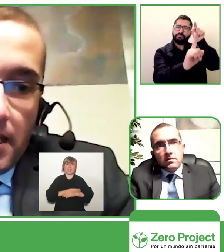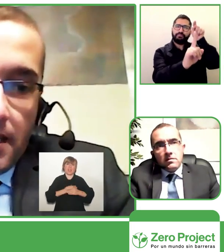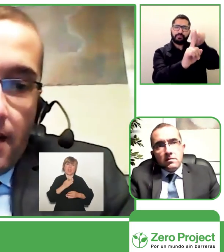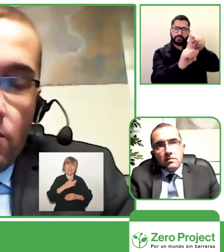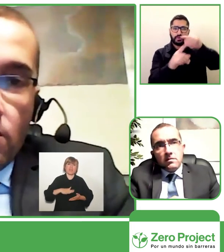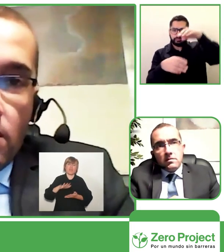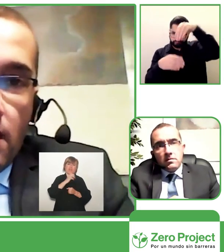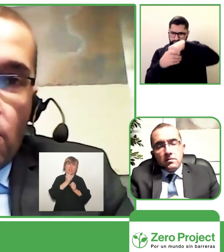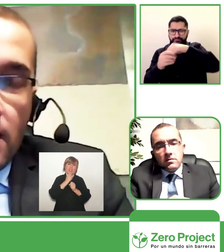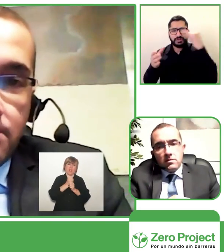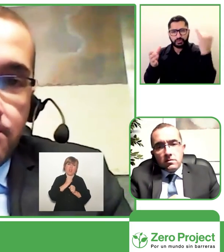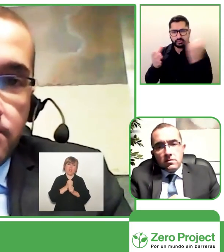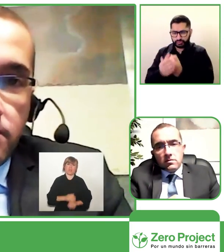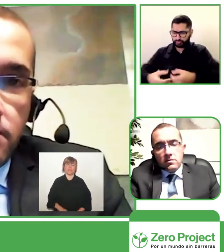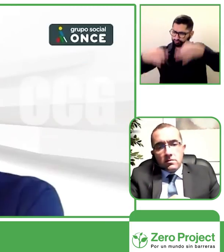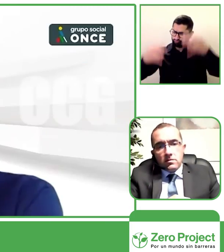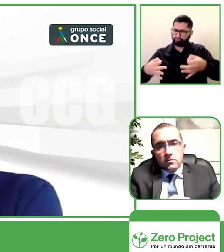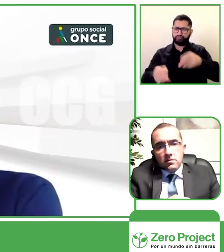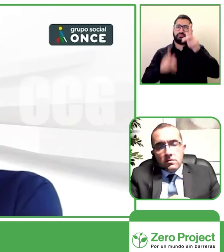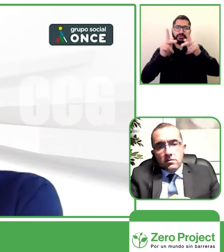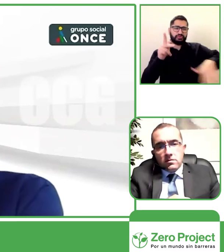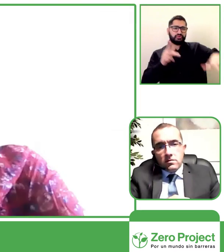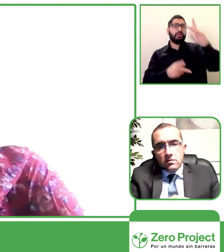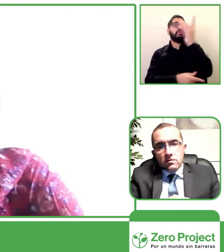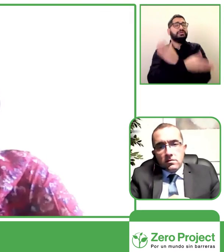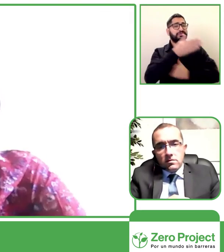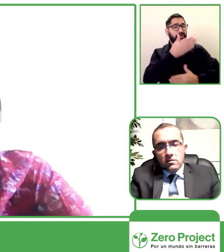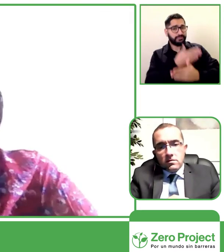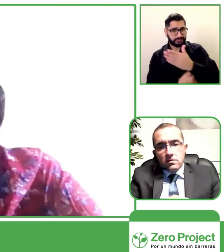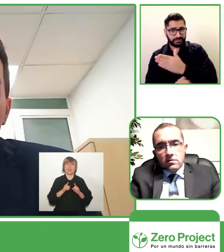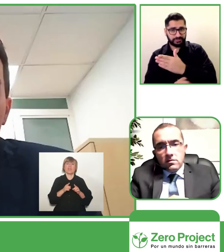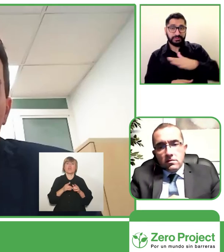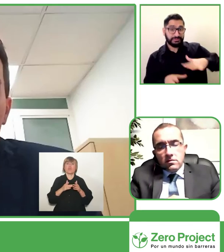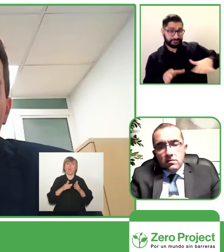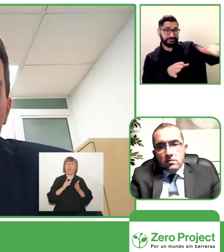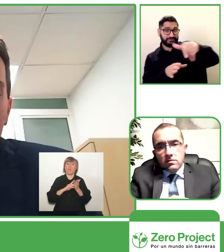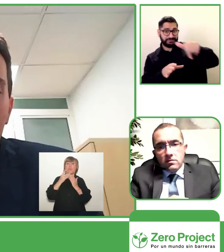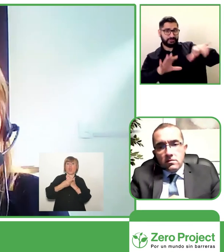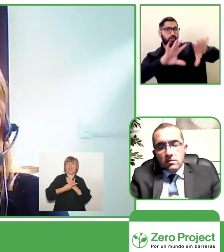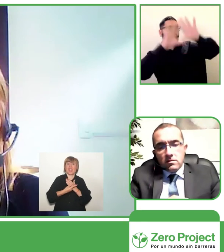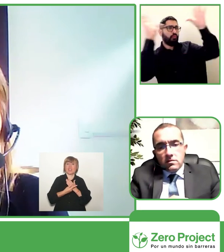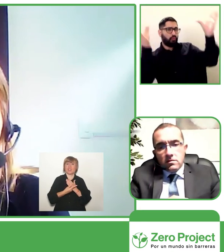people with disabilities in the labor market.